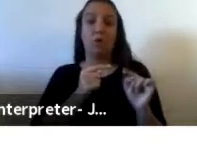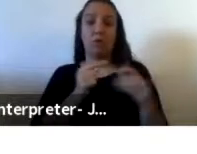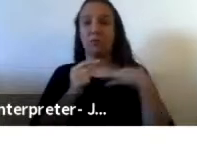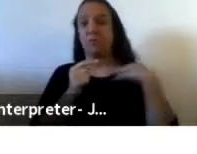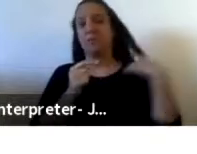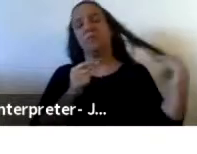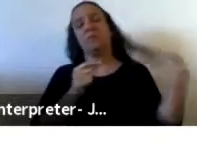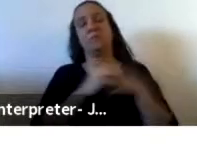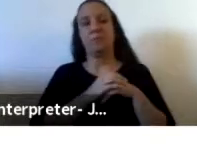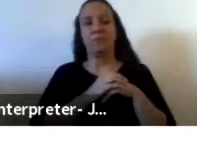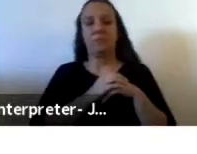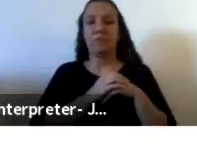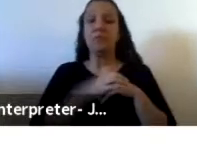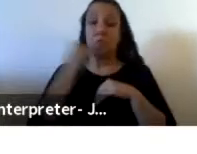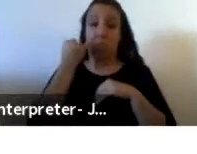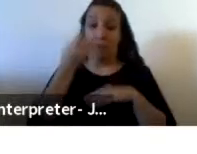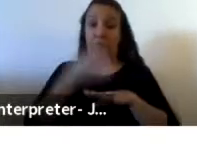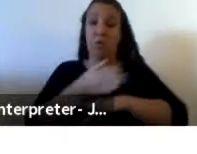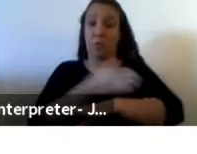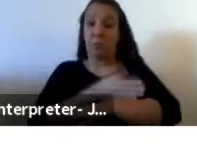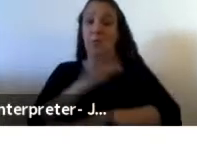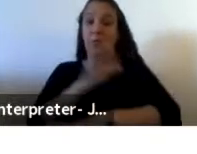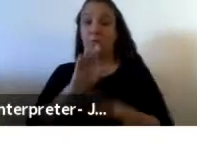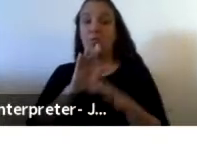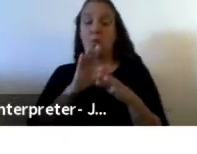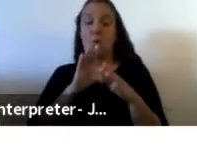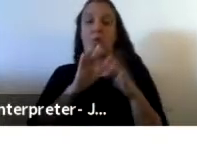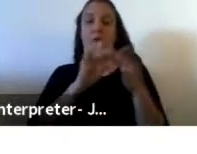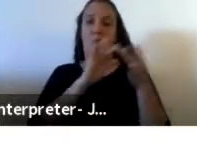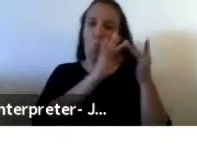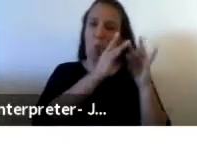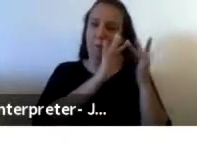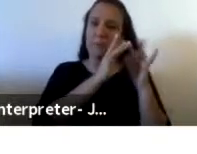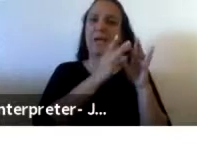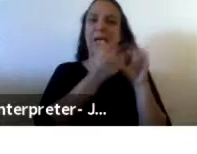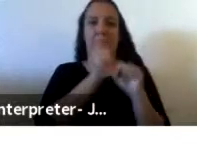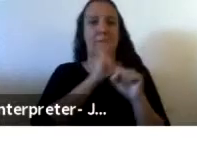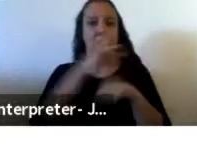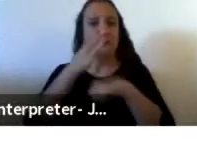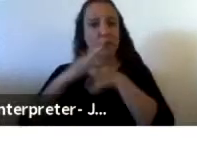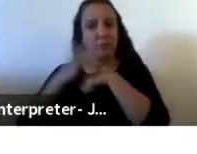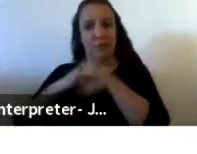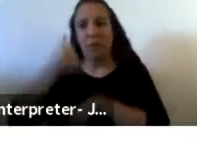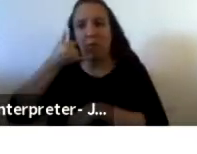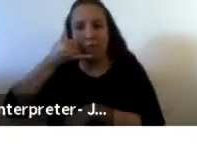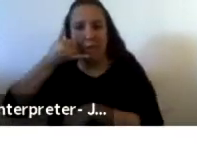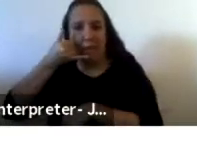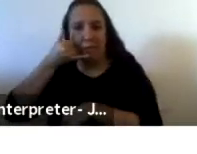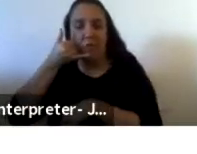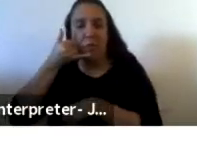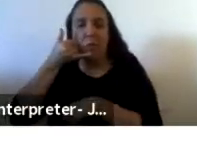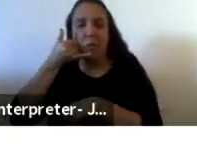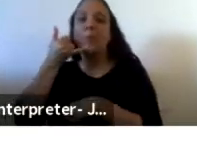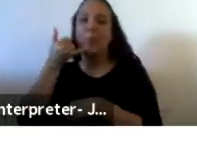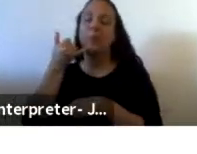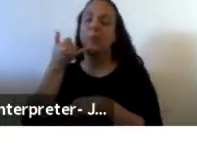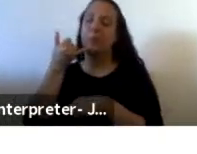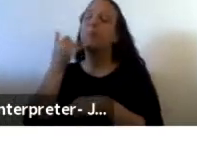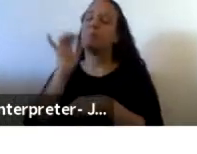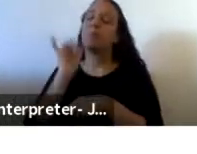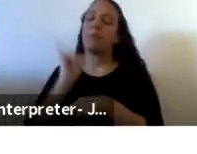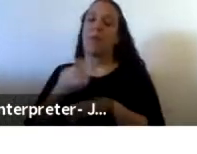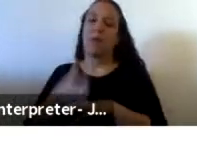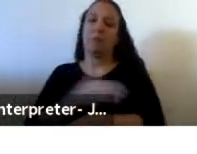can actually access a lot of the things that you're selling, the items that you're selling online. You know,